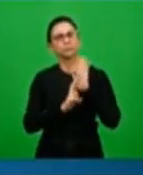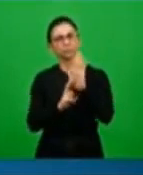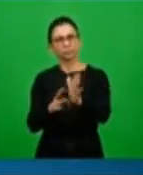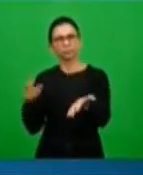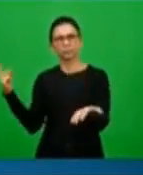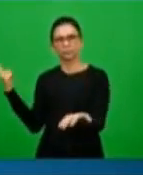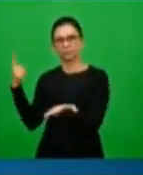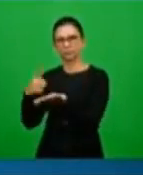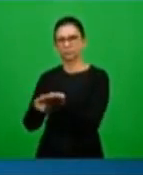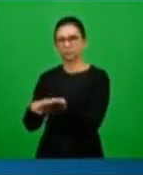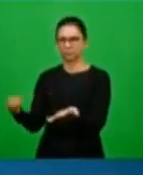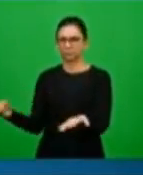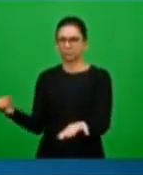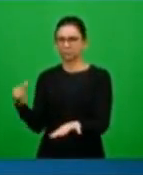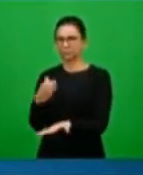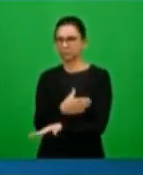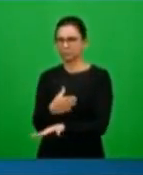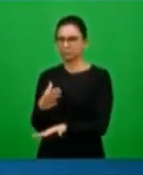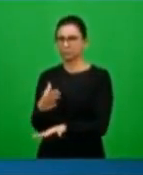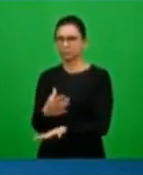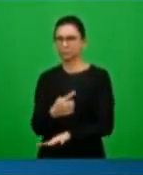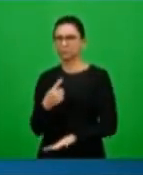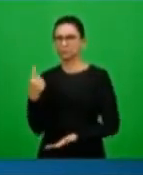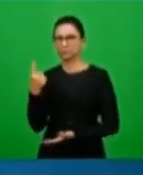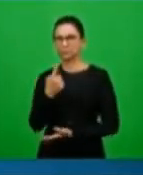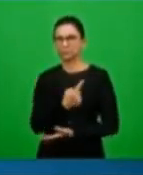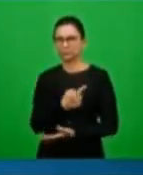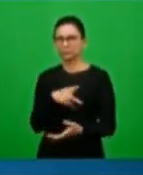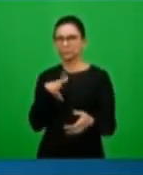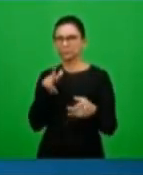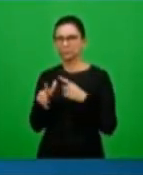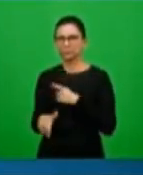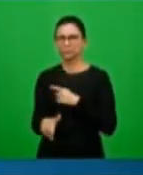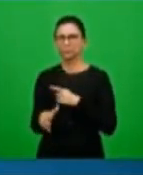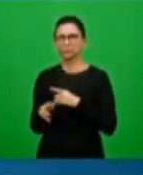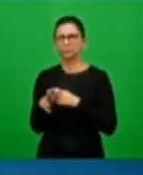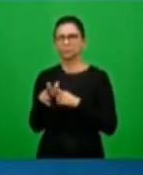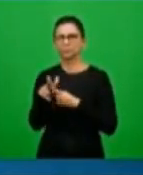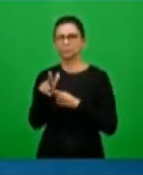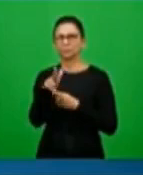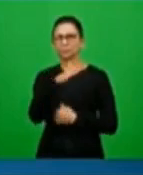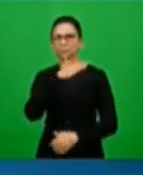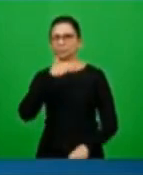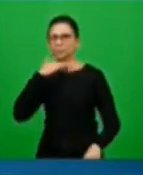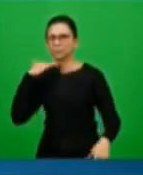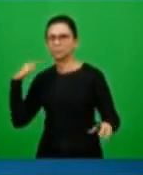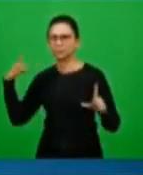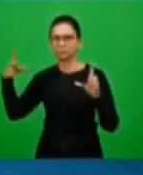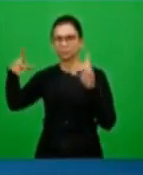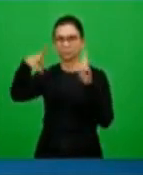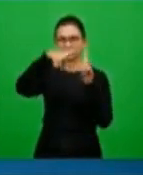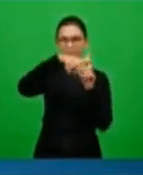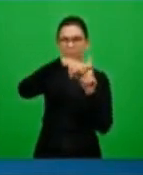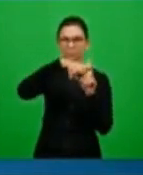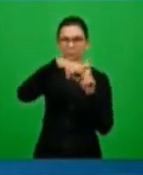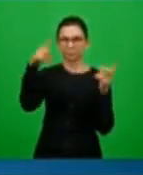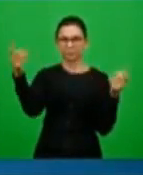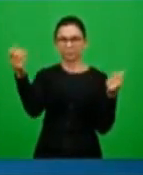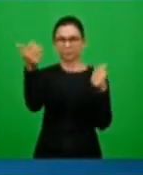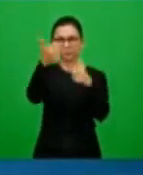So a mediator of the new covenant. So that intervening in death for the remission of the